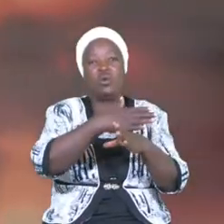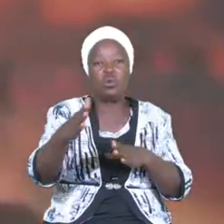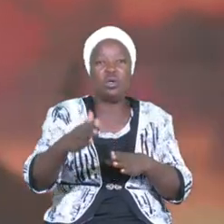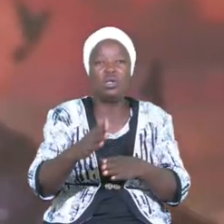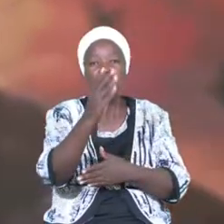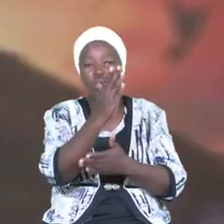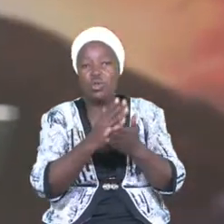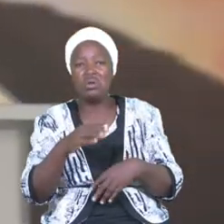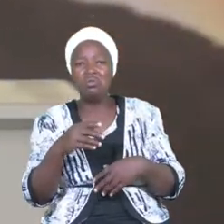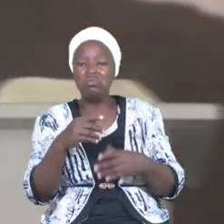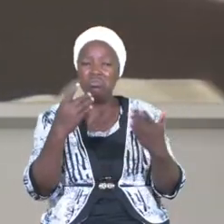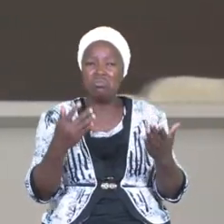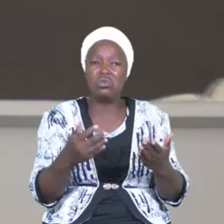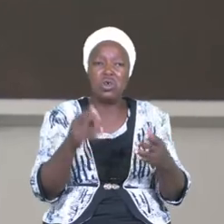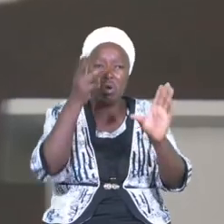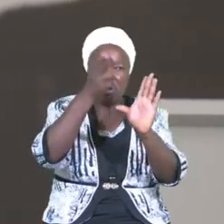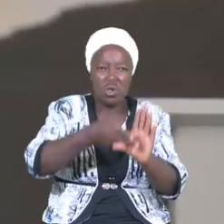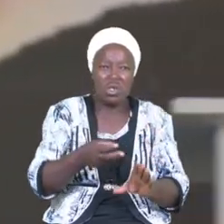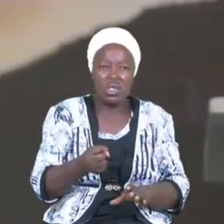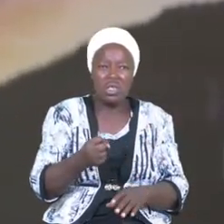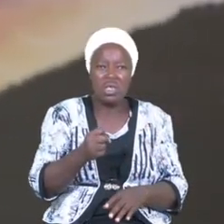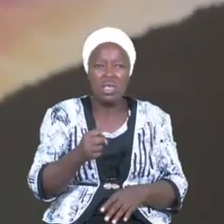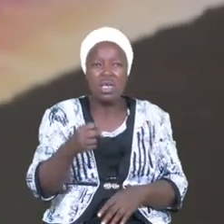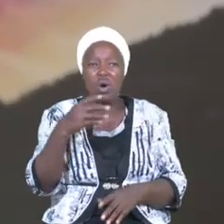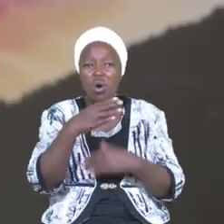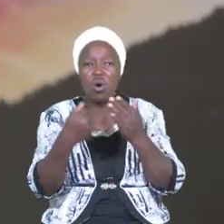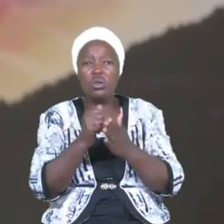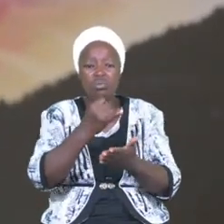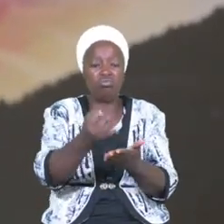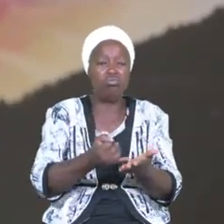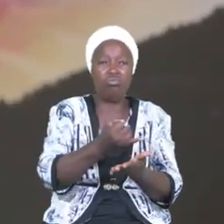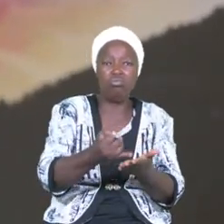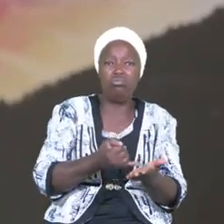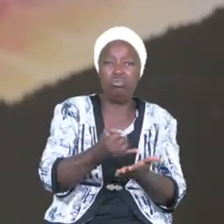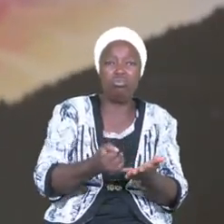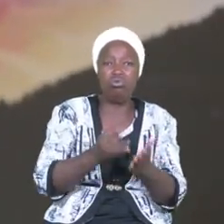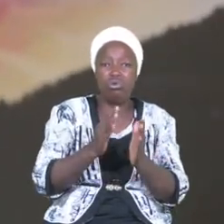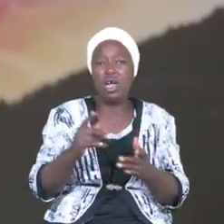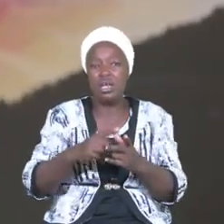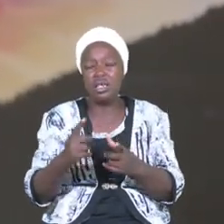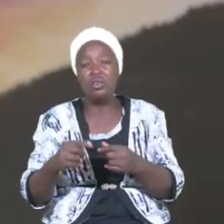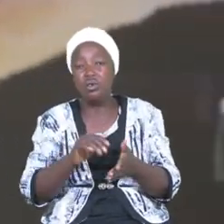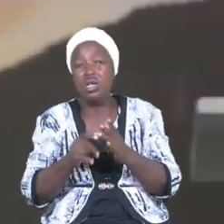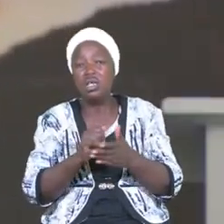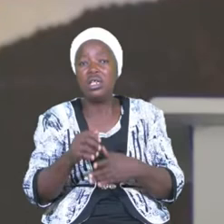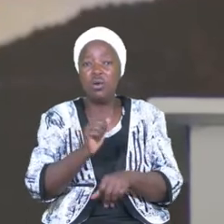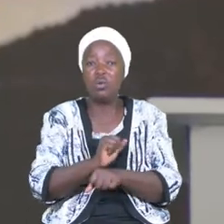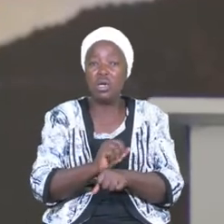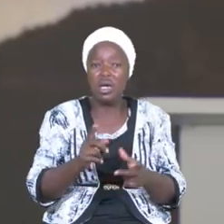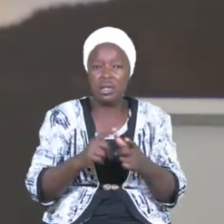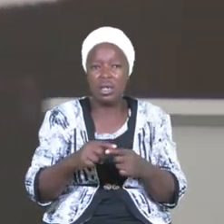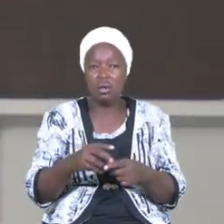joins, the artisans, those who are working, and then over there, some